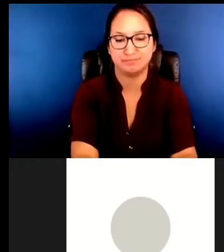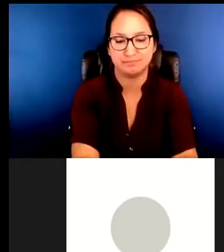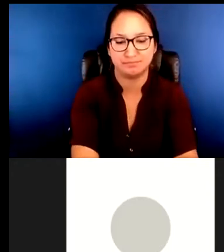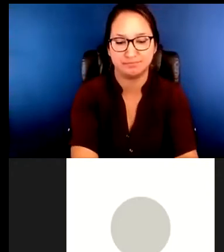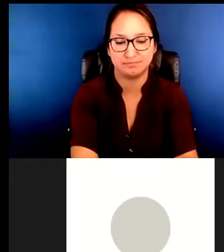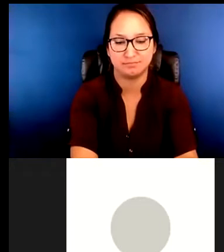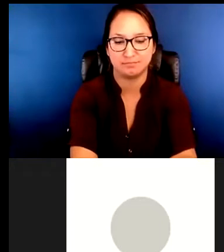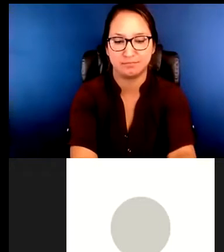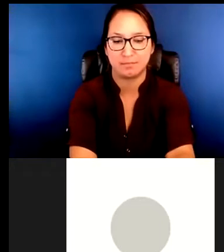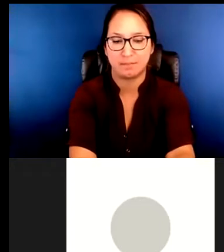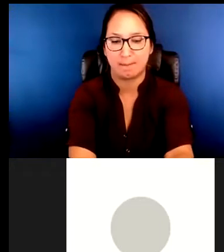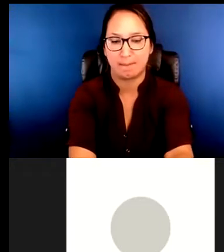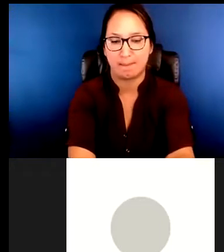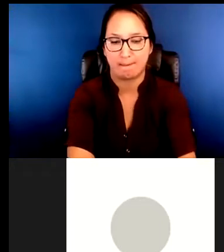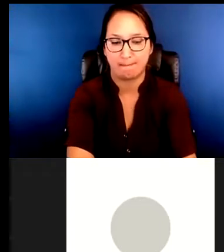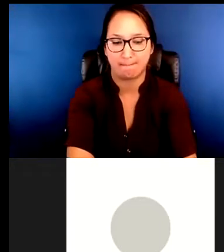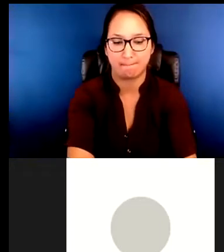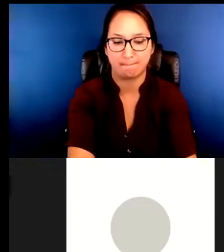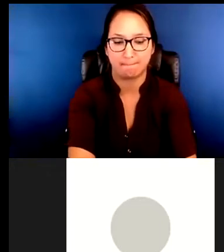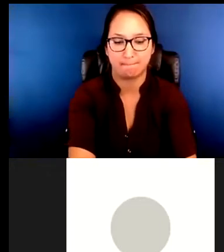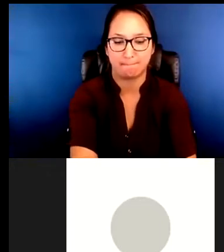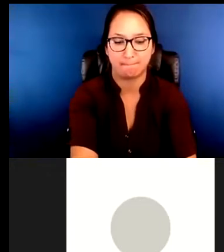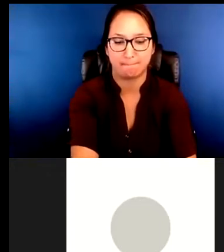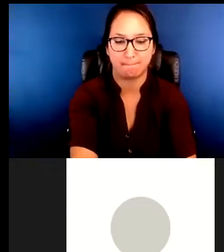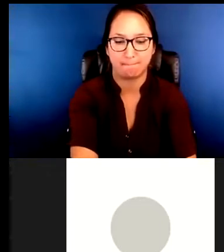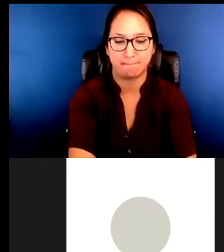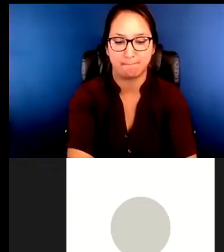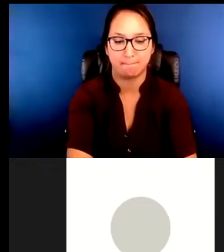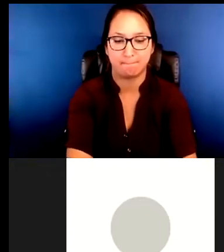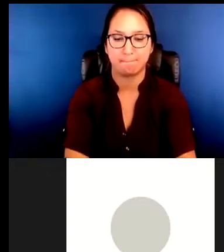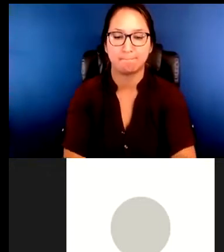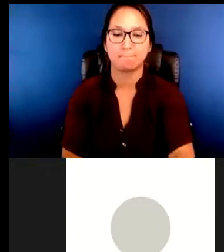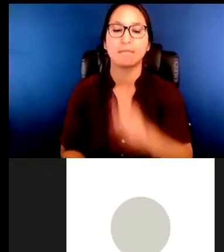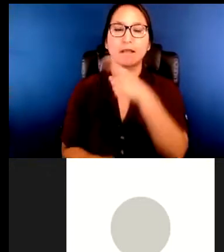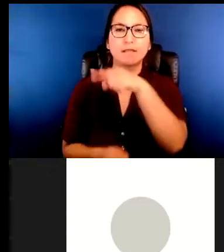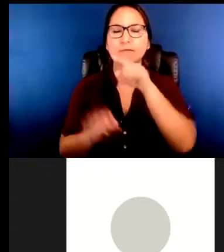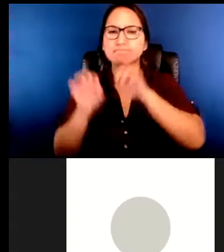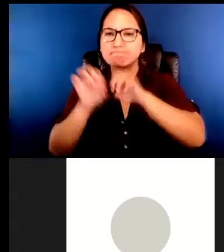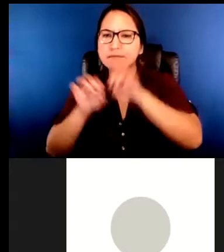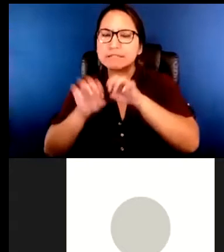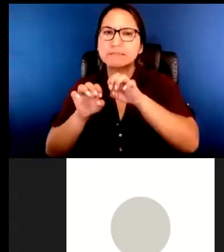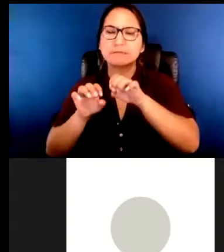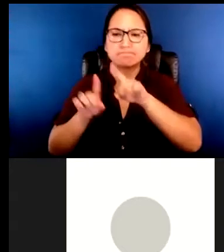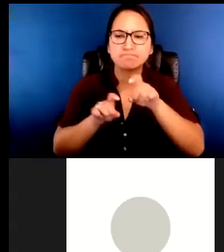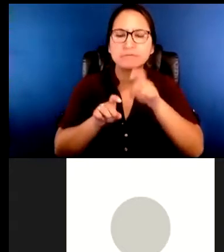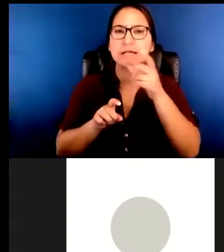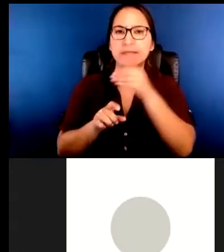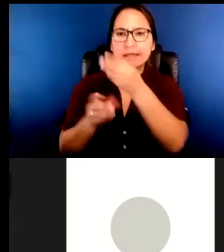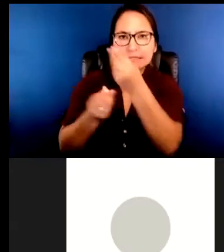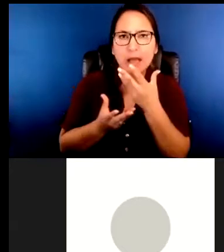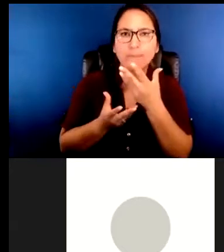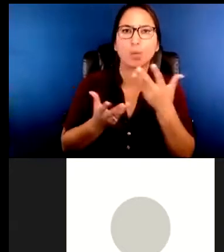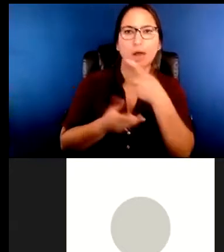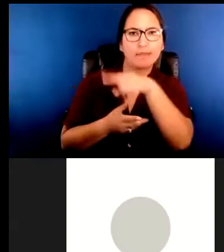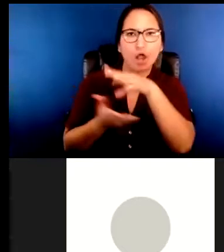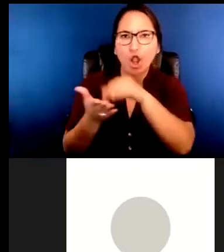remember this time. They're experimenting, and they're kind of telling me what they're learning, so we can look at this in a responsible, incremental implementation. Now, we